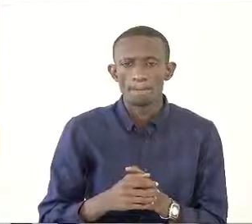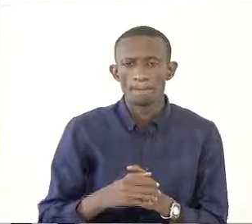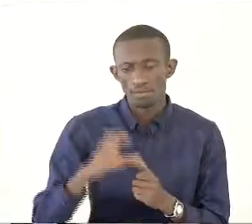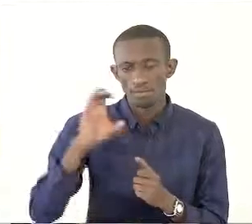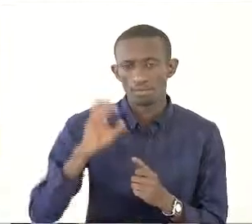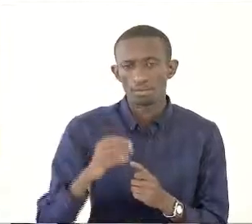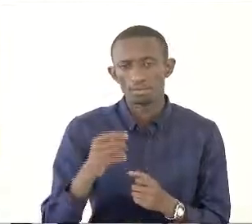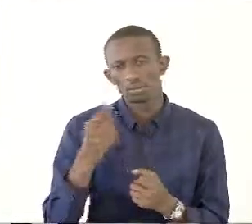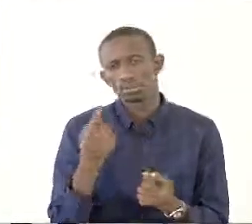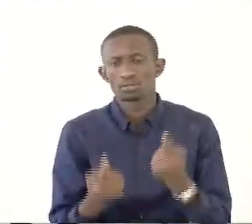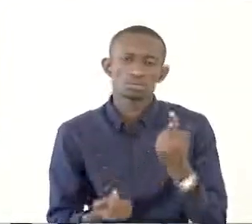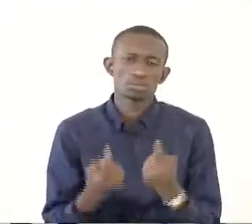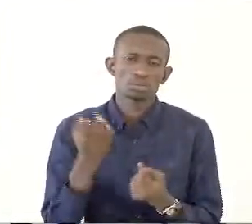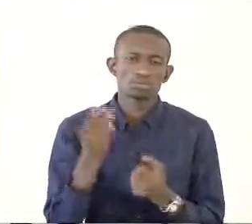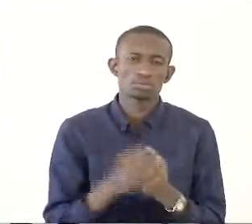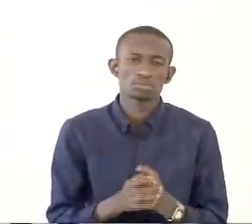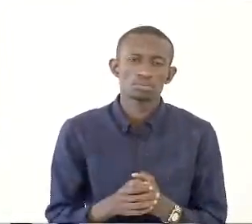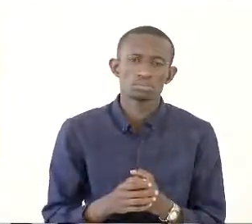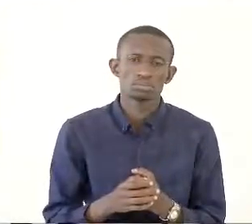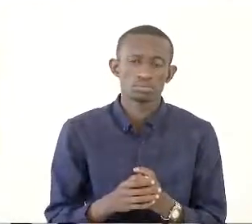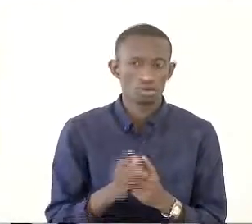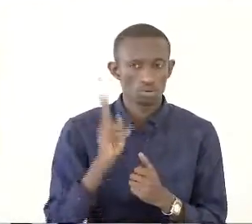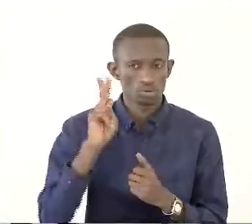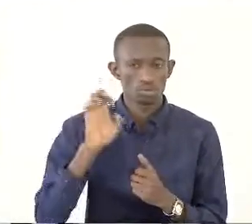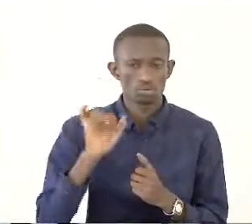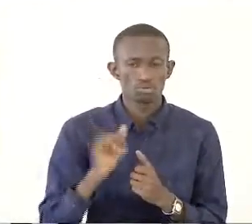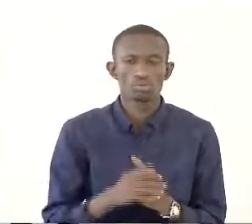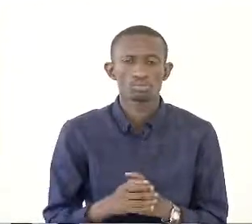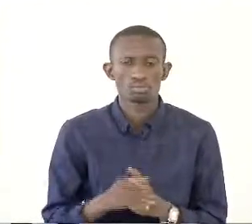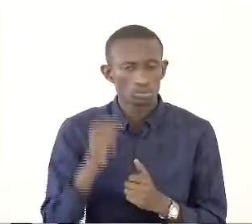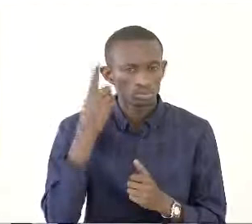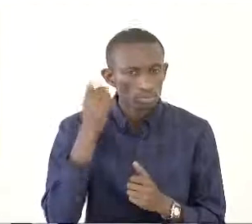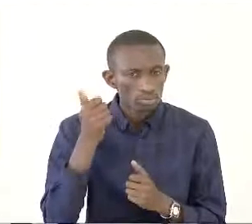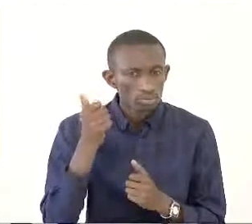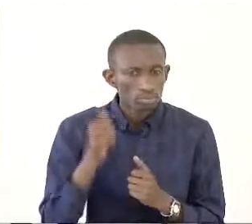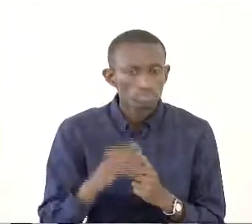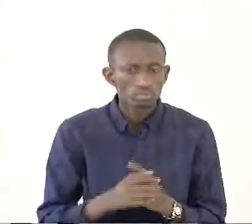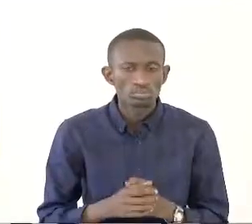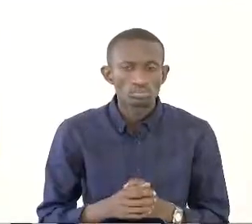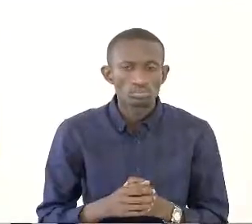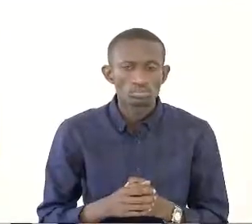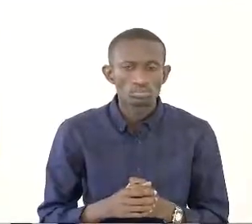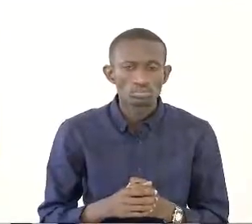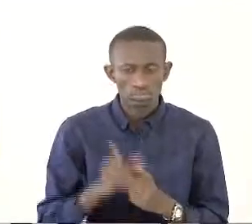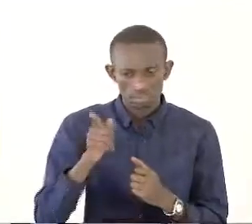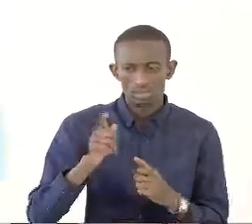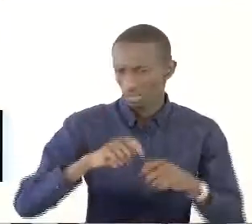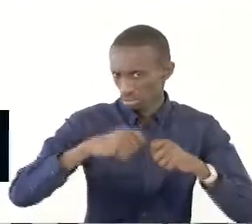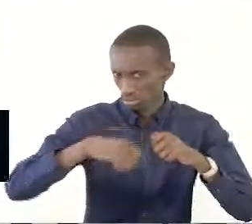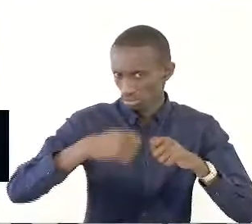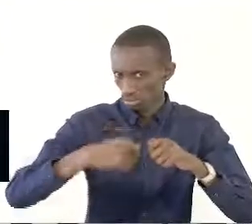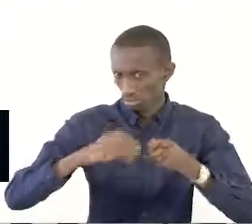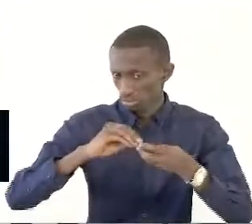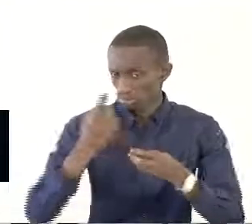it is a tube. We can say it as a tube. You understand that? That is a device number one.